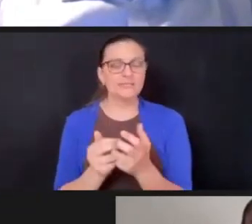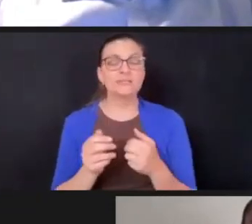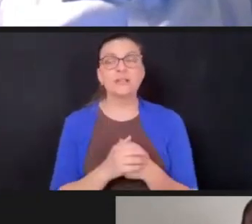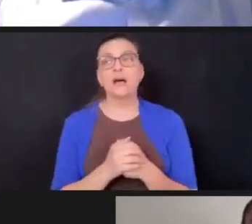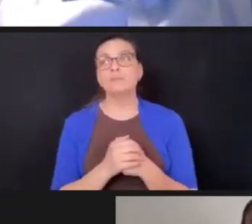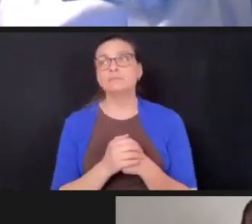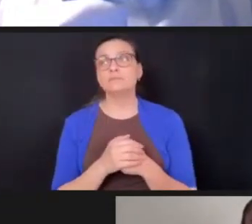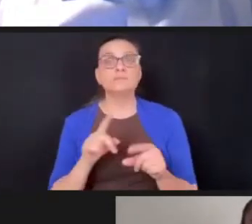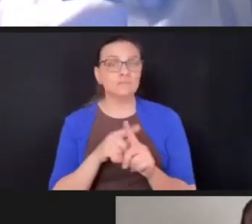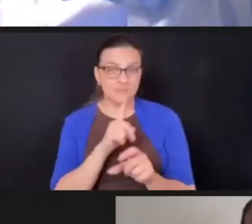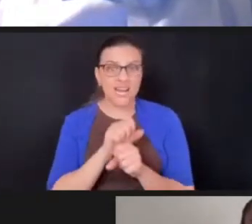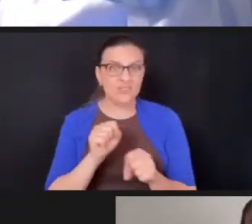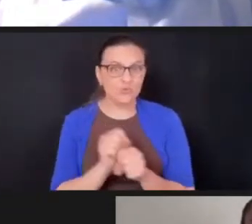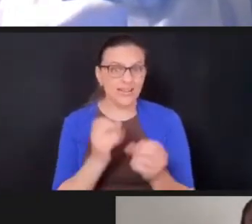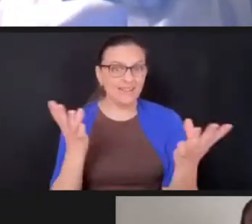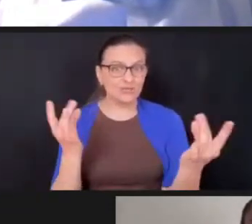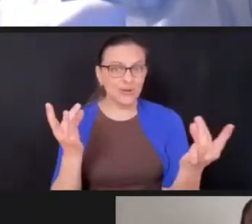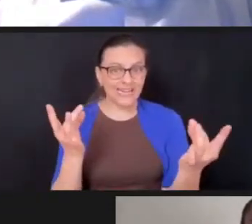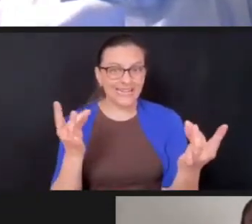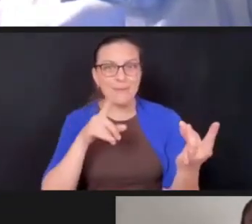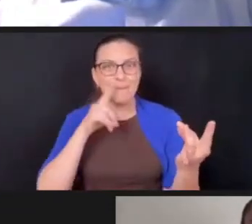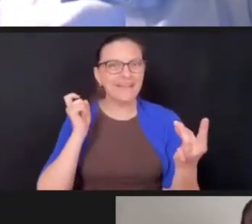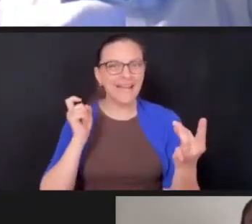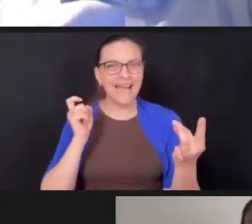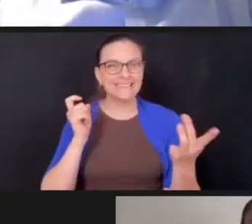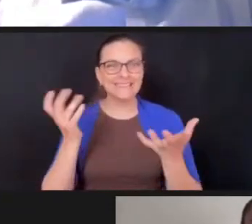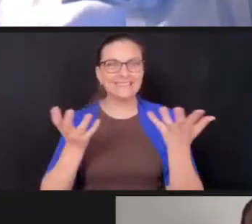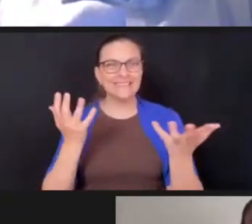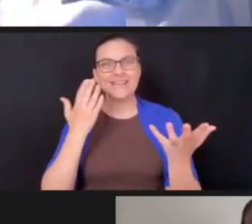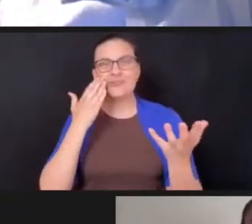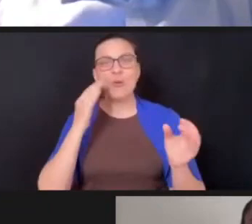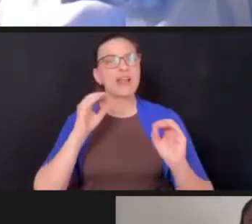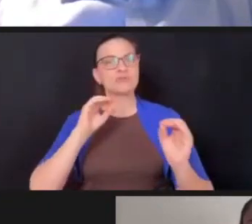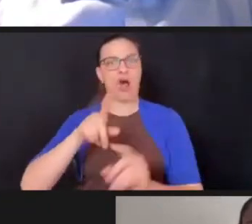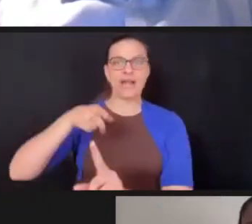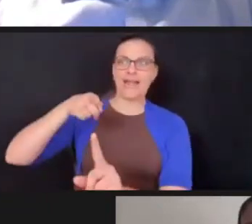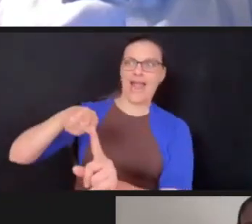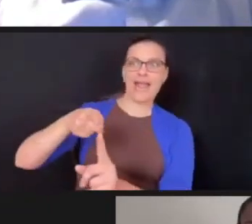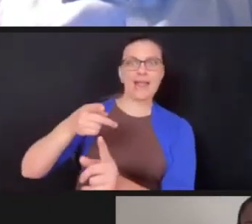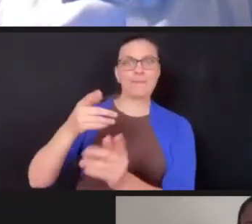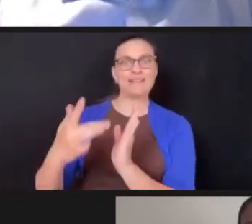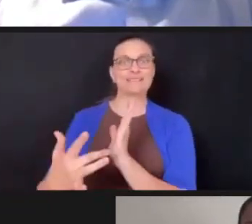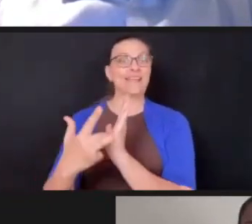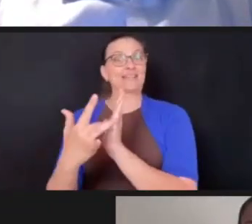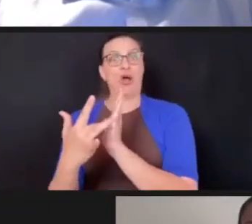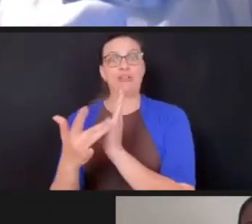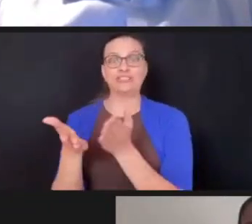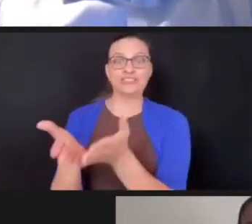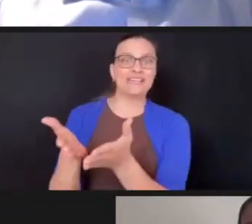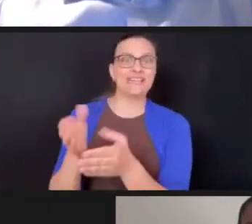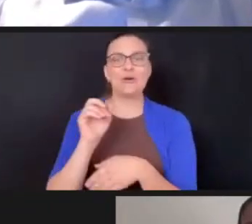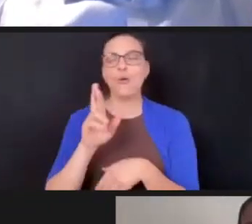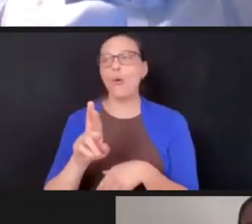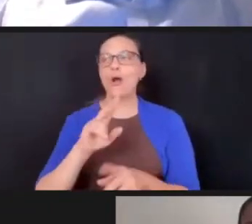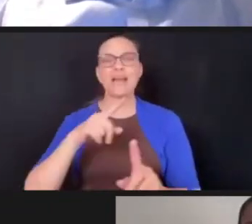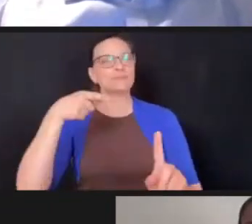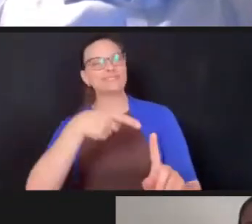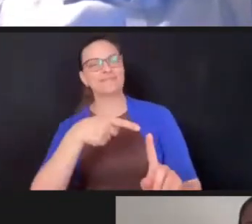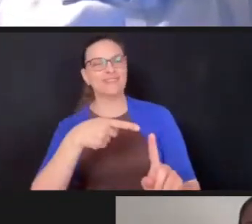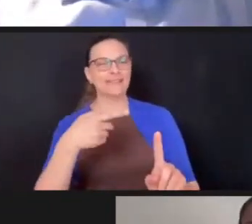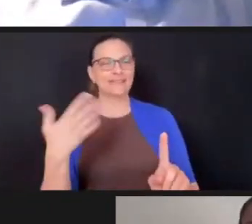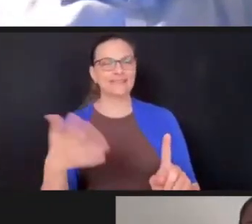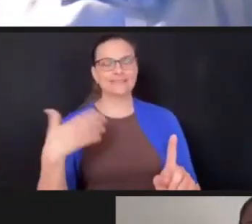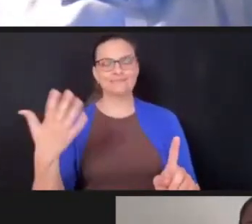is really tricky because it's not, you know, there's not a piece of technology or a specific, you know,